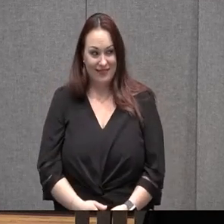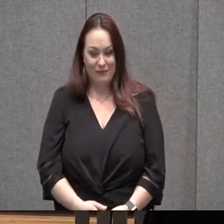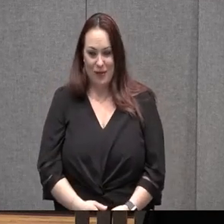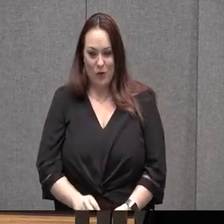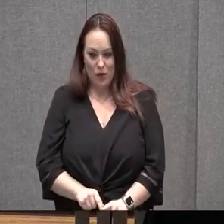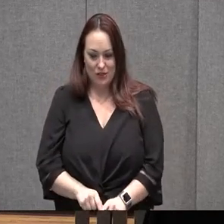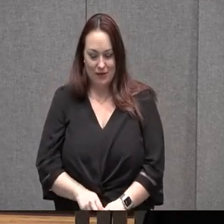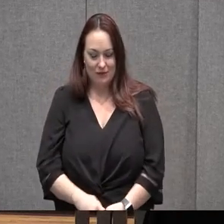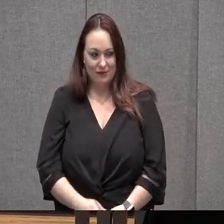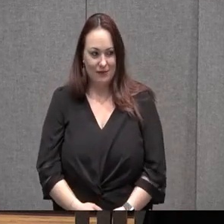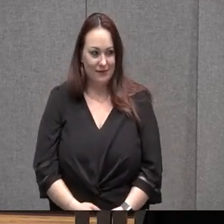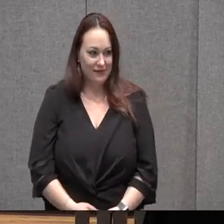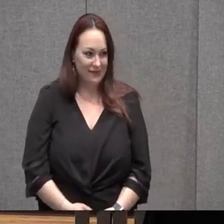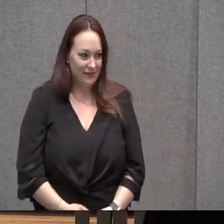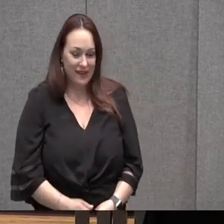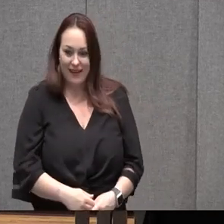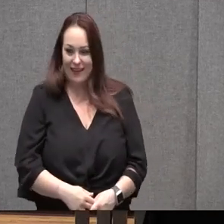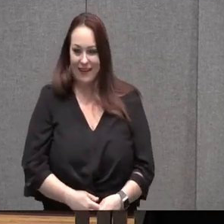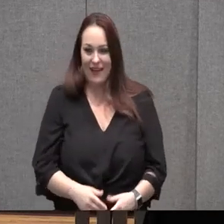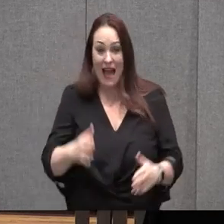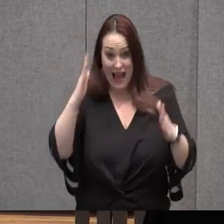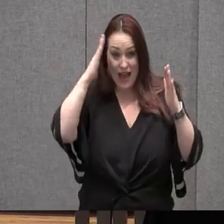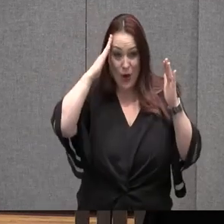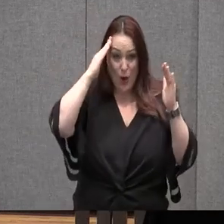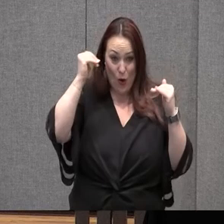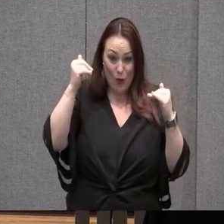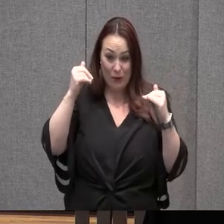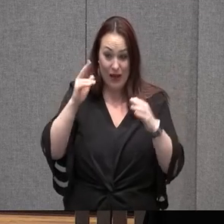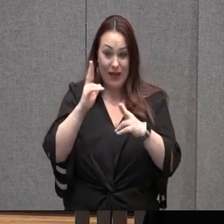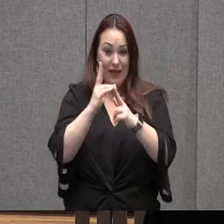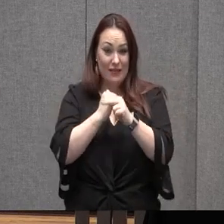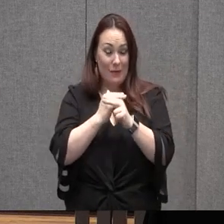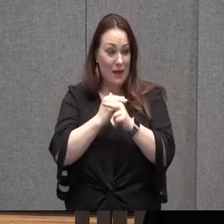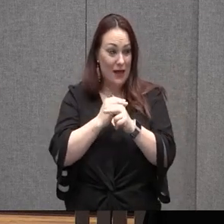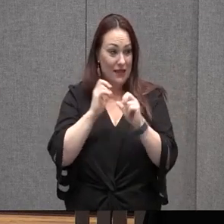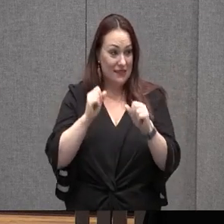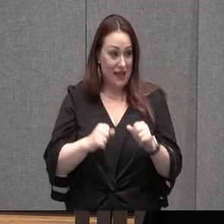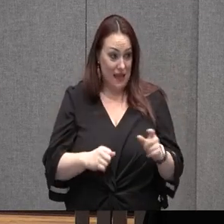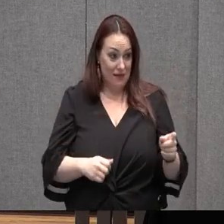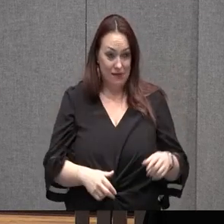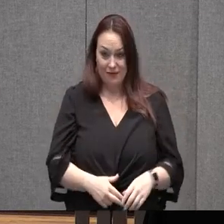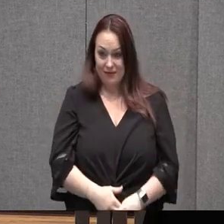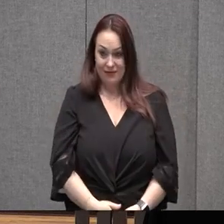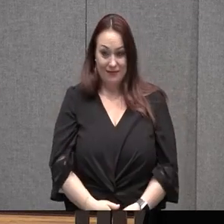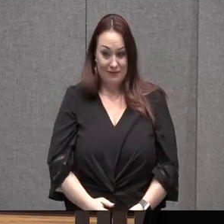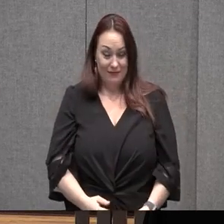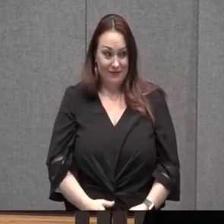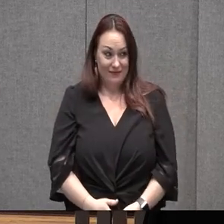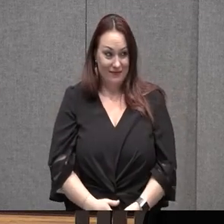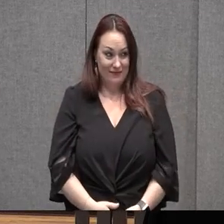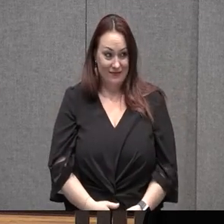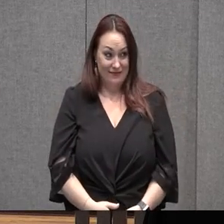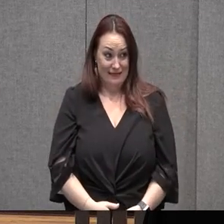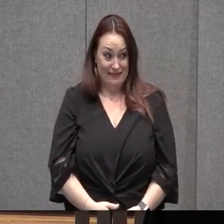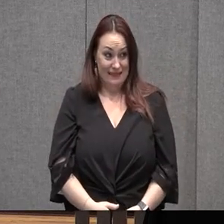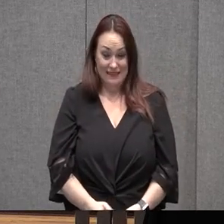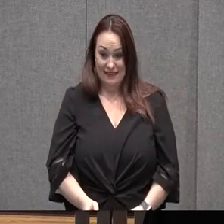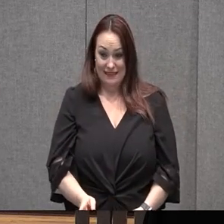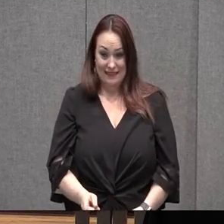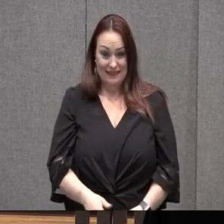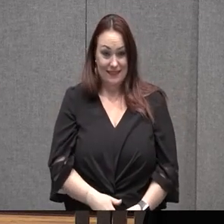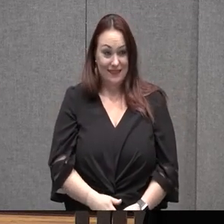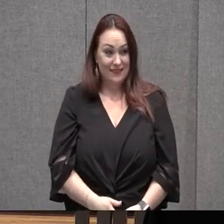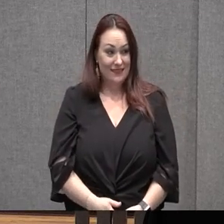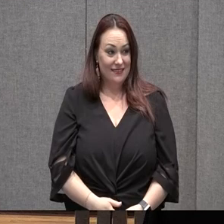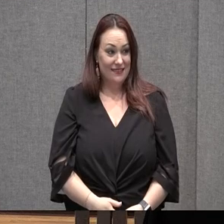work. I hope the bunnies can actually like build this too. All right, Mr. Bunny, don't hit the